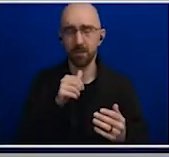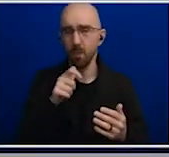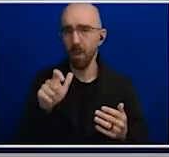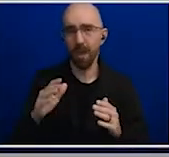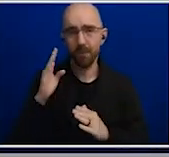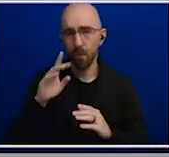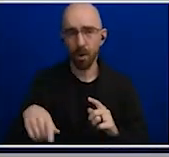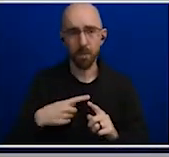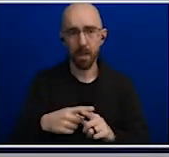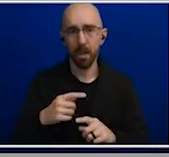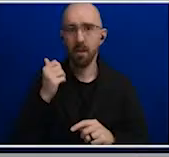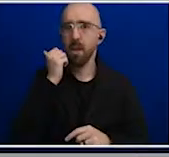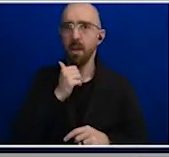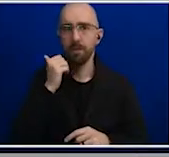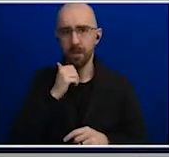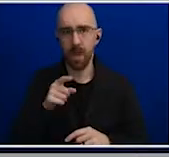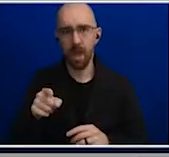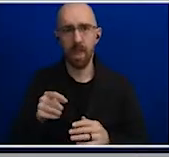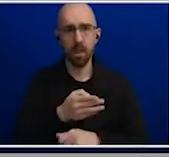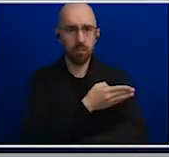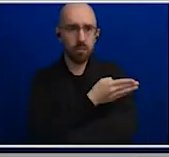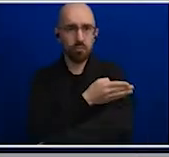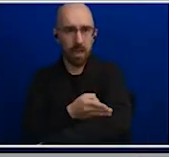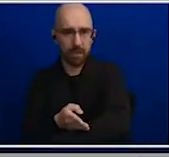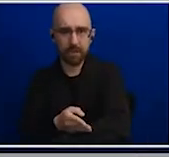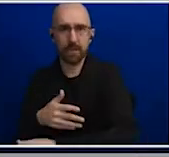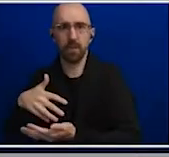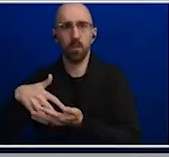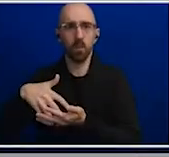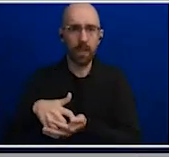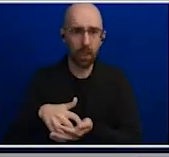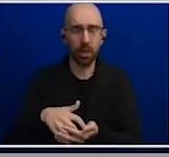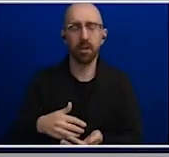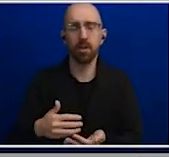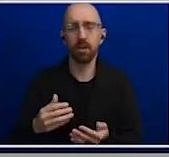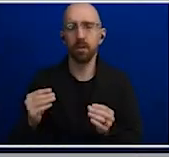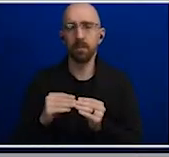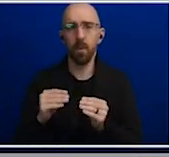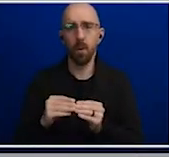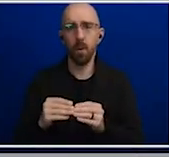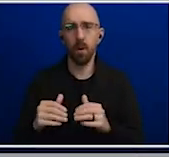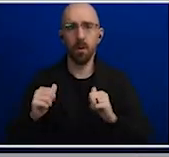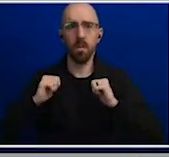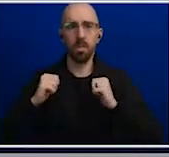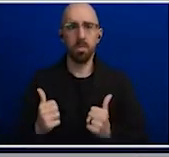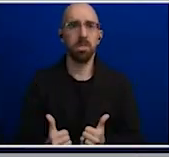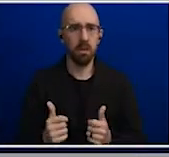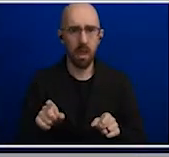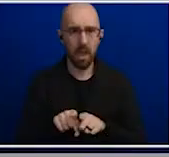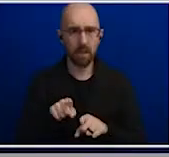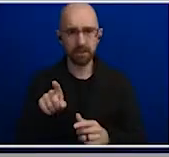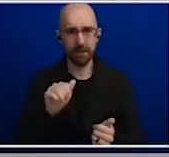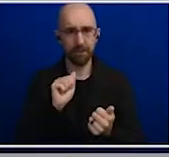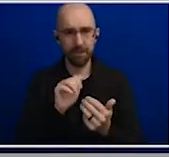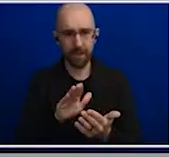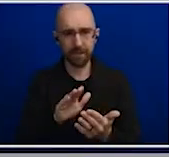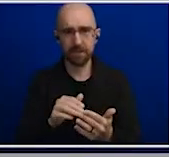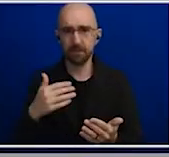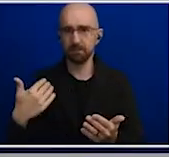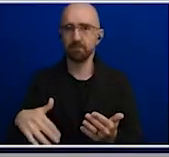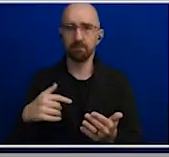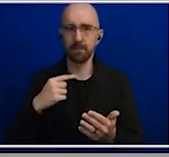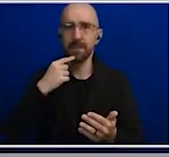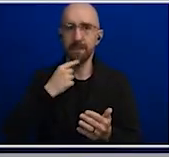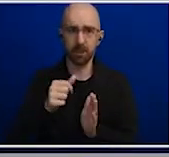day them regressing, getting weaker, and getting more debilitated as they face a tremendous operation in the